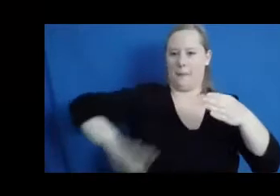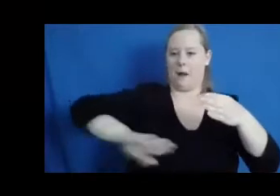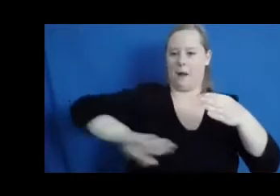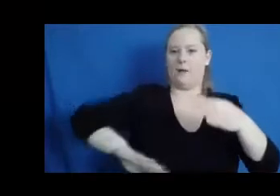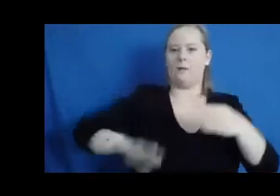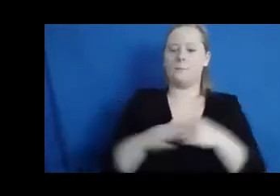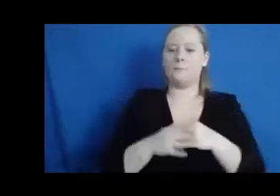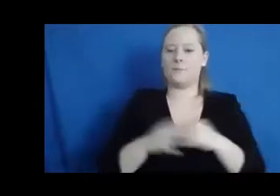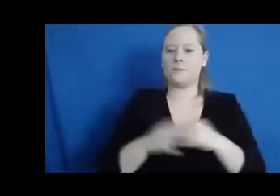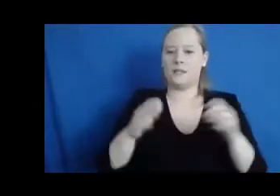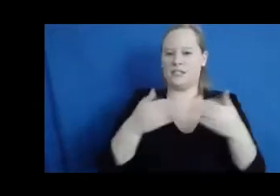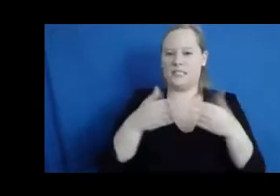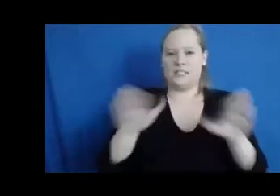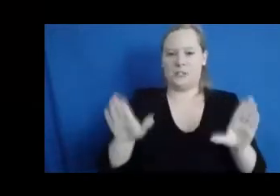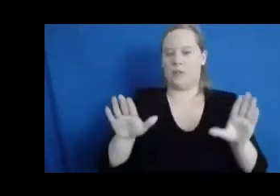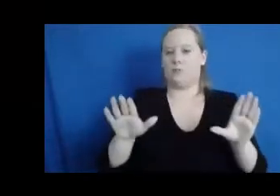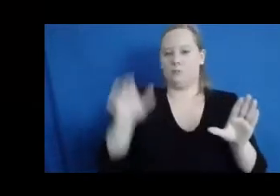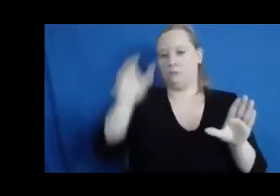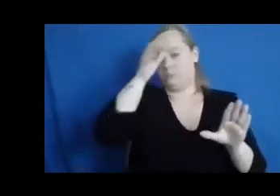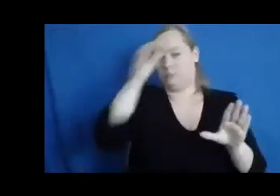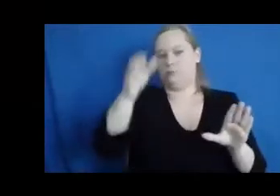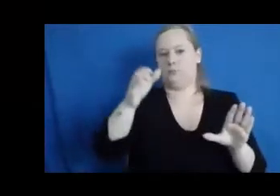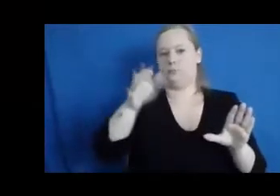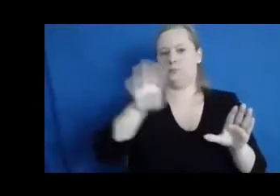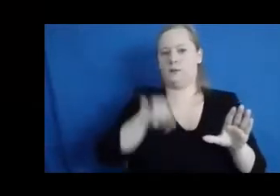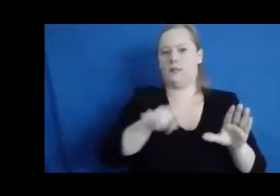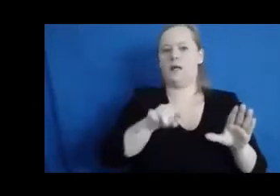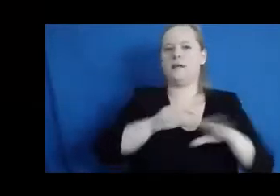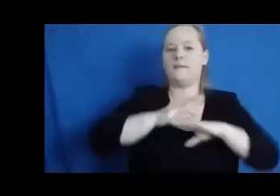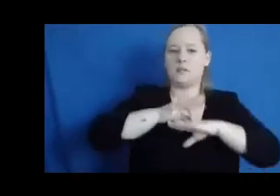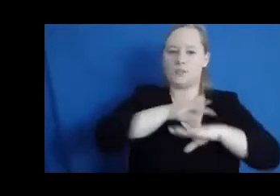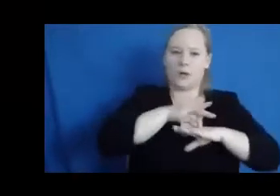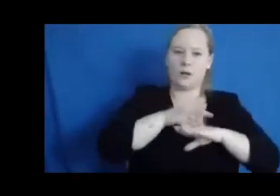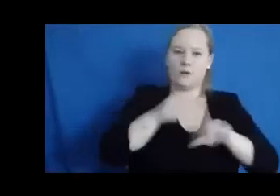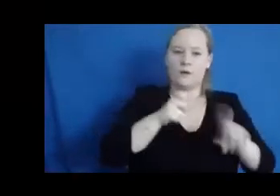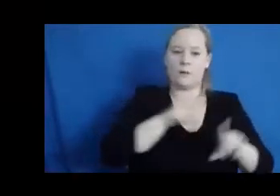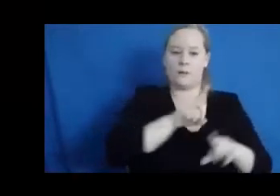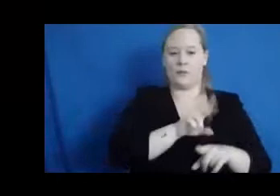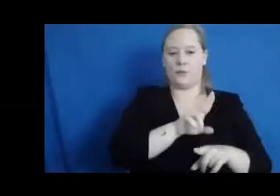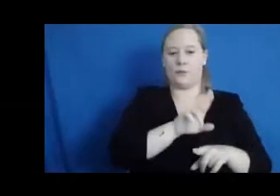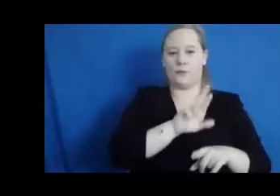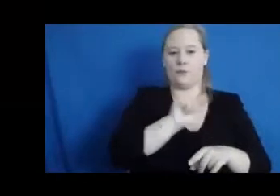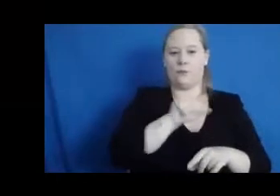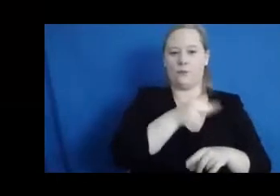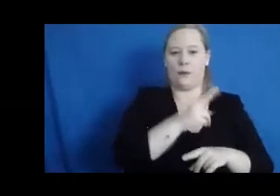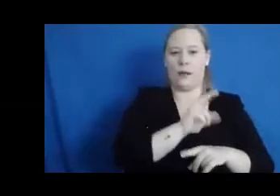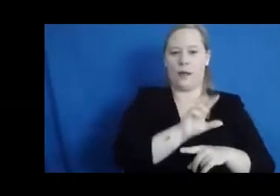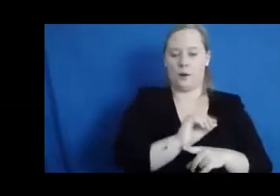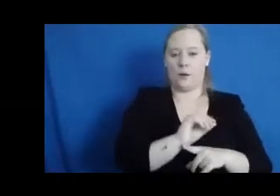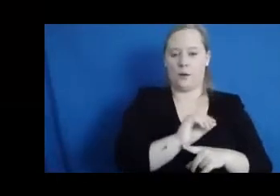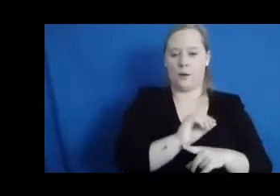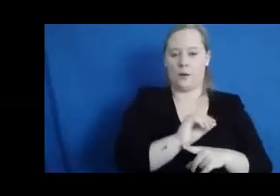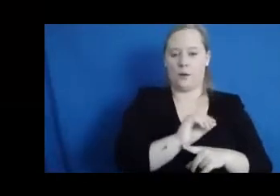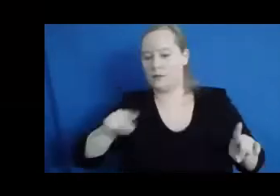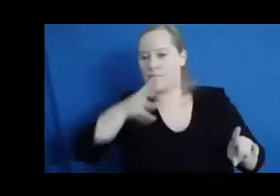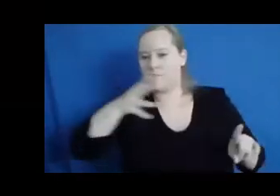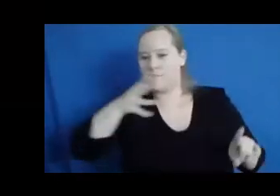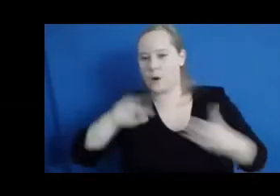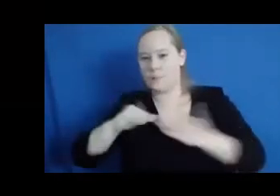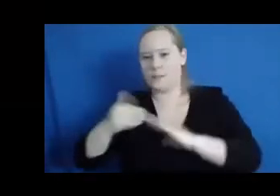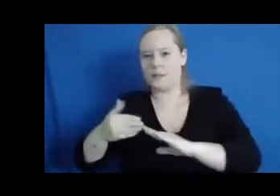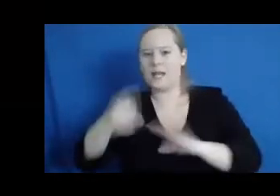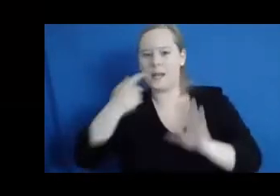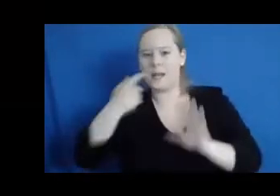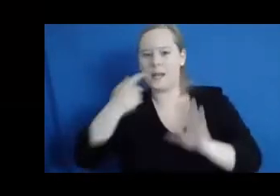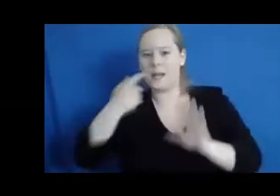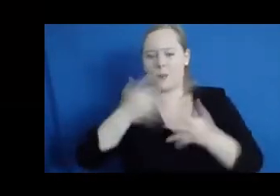conceptual here of the geology going from Durango down toward Farmington. And the important thing to notice here is that